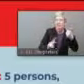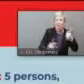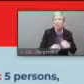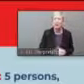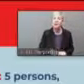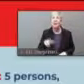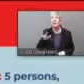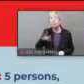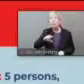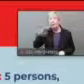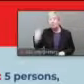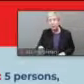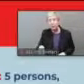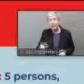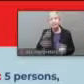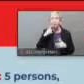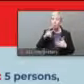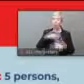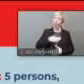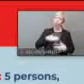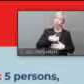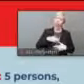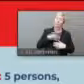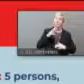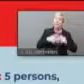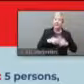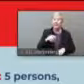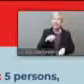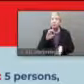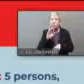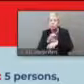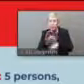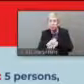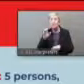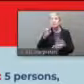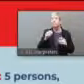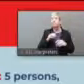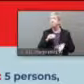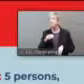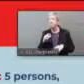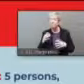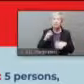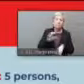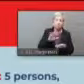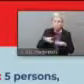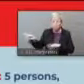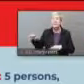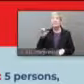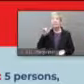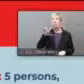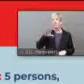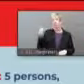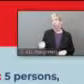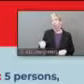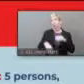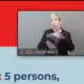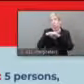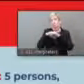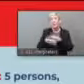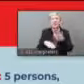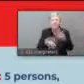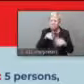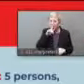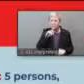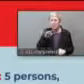worship, 25%. All other businesses, 25%. So again, it's not that everything is closed, but it